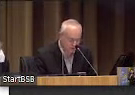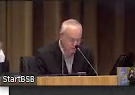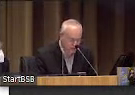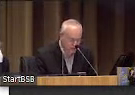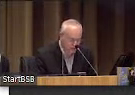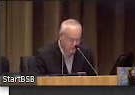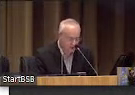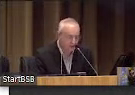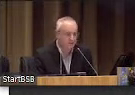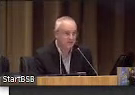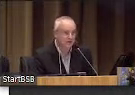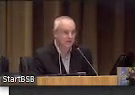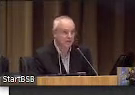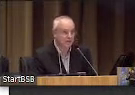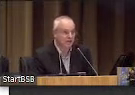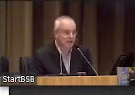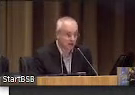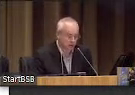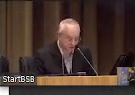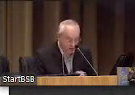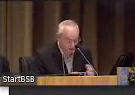And I thank